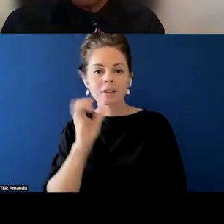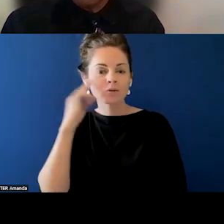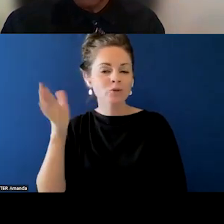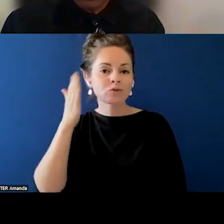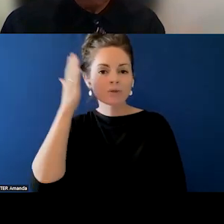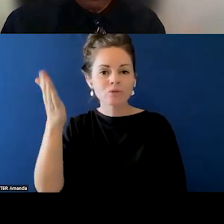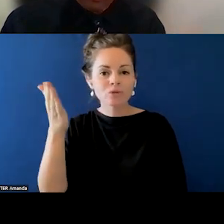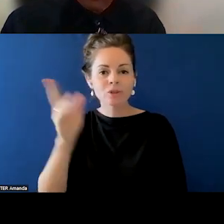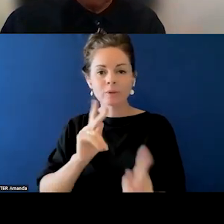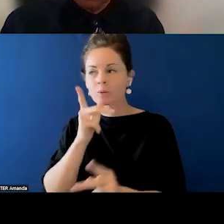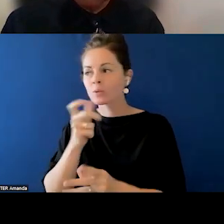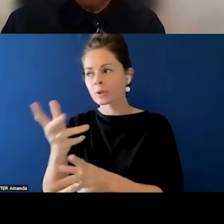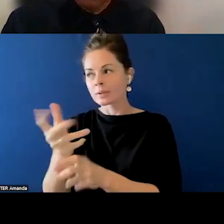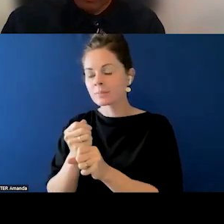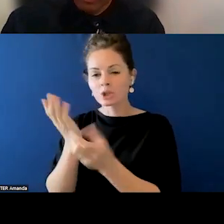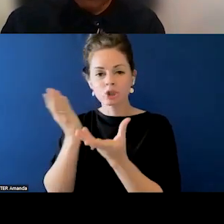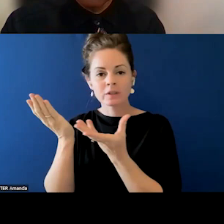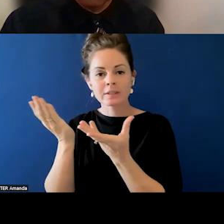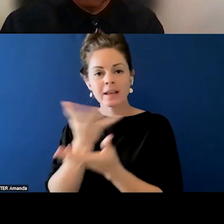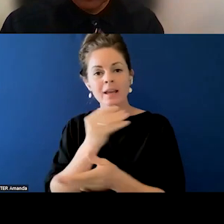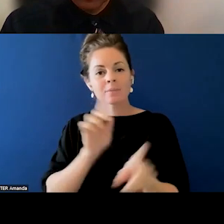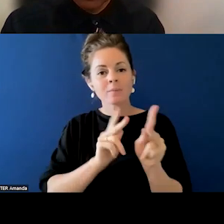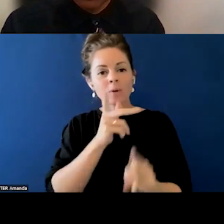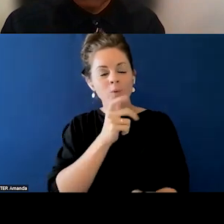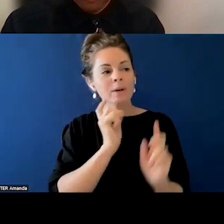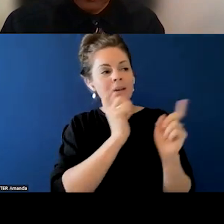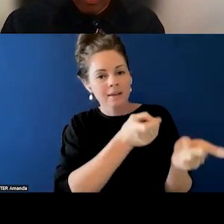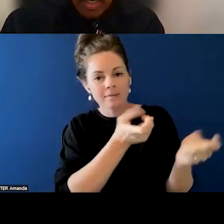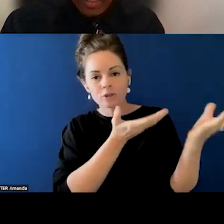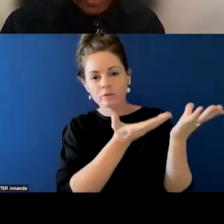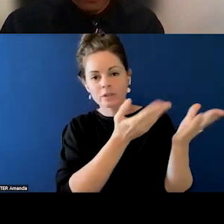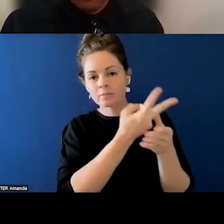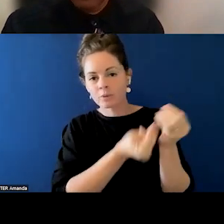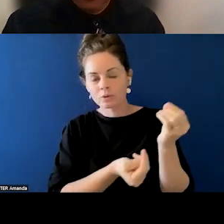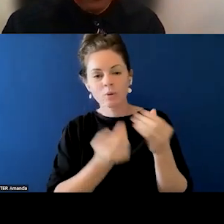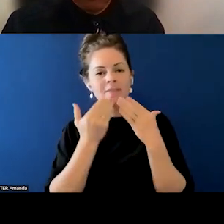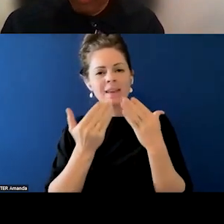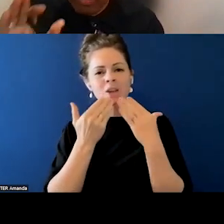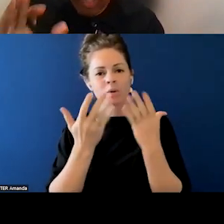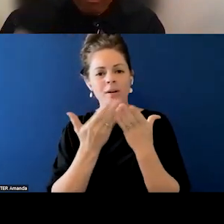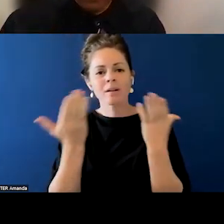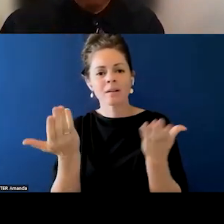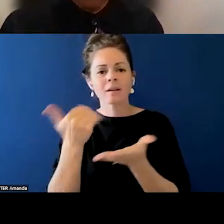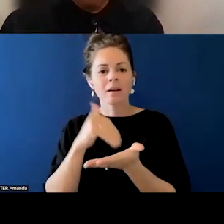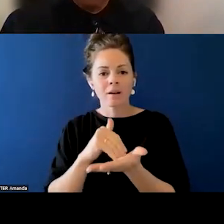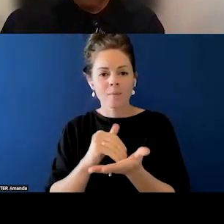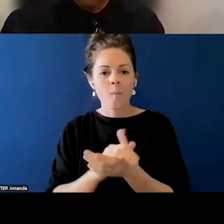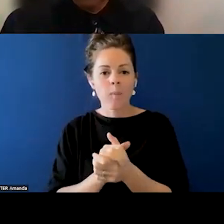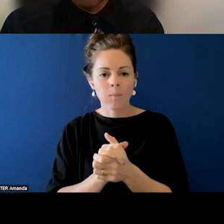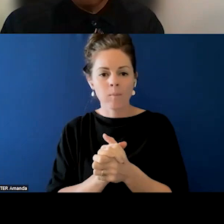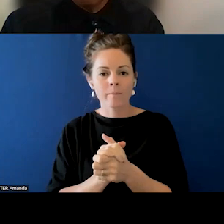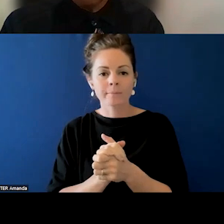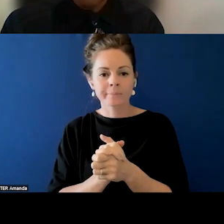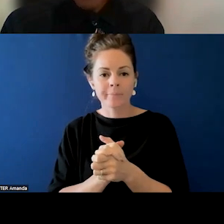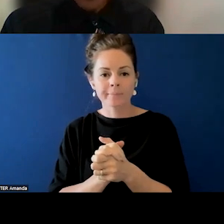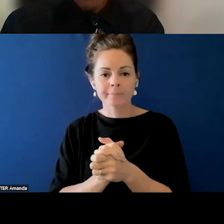receive services, but also for those who deliver the service. So thank you all again, and thank you for being a part of this